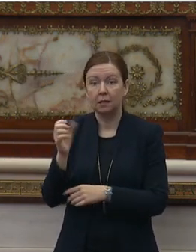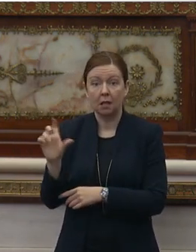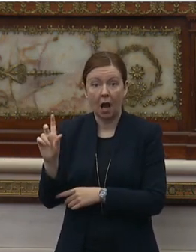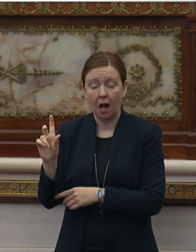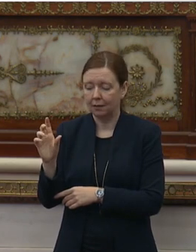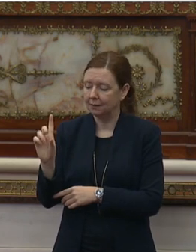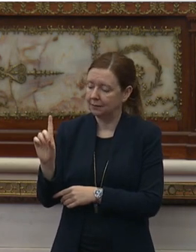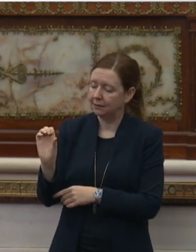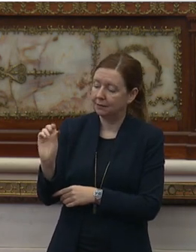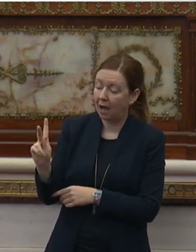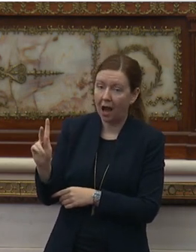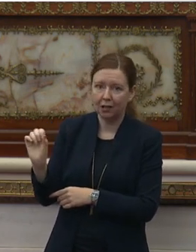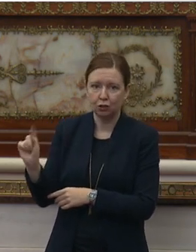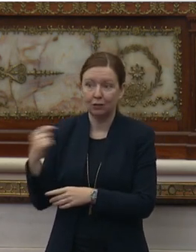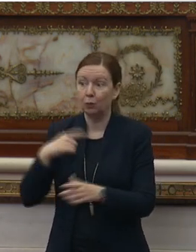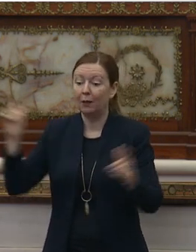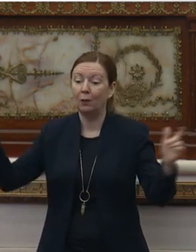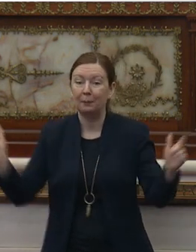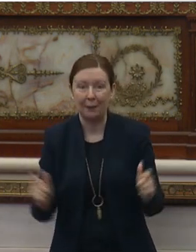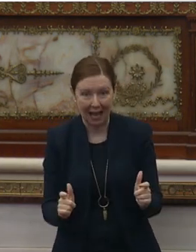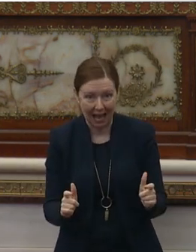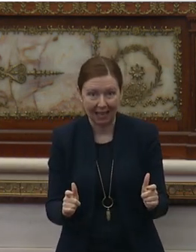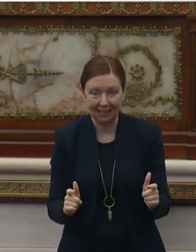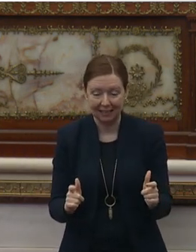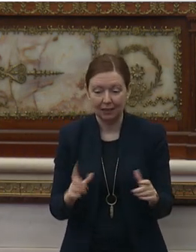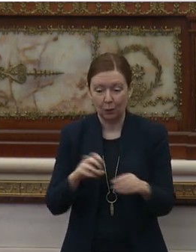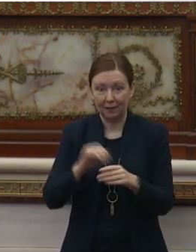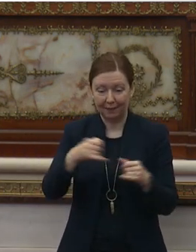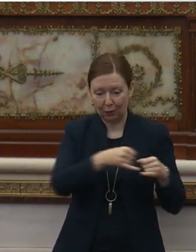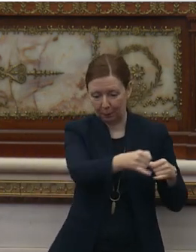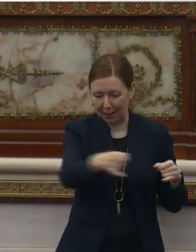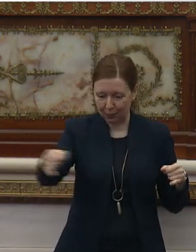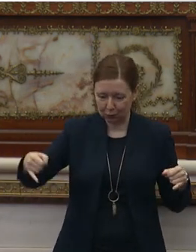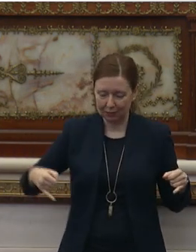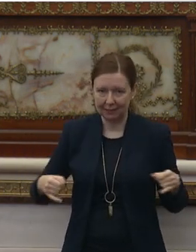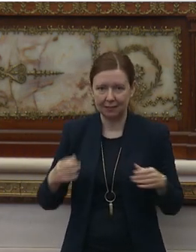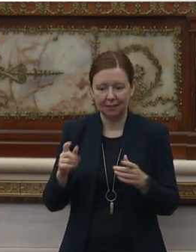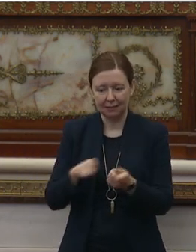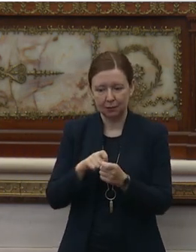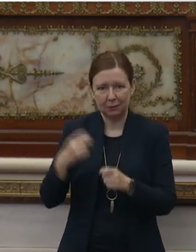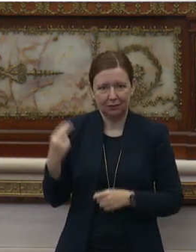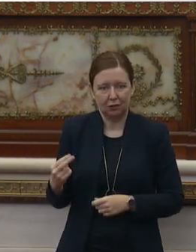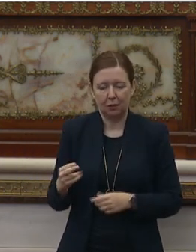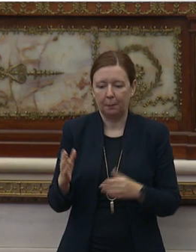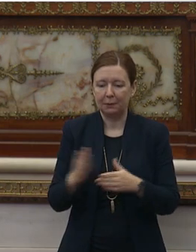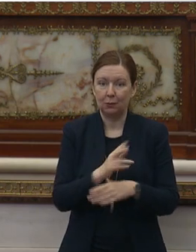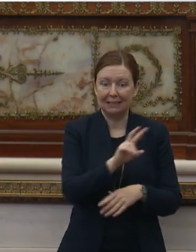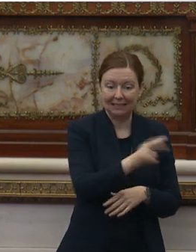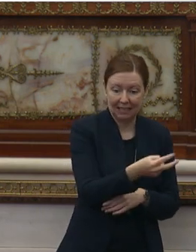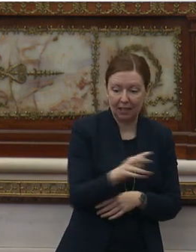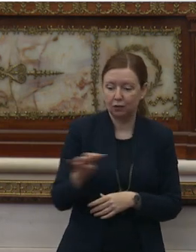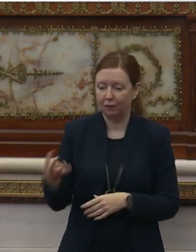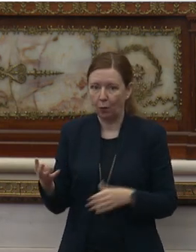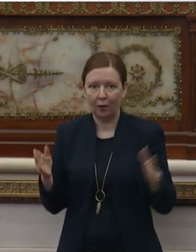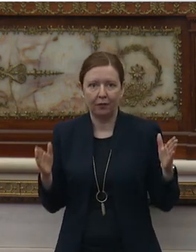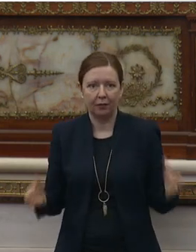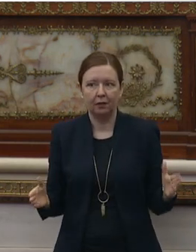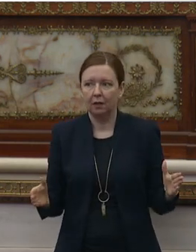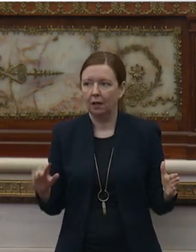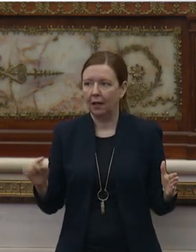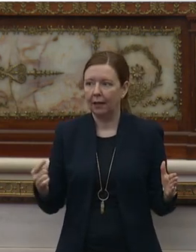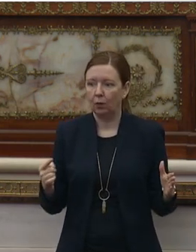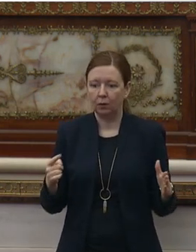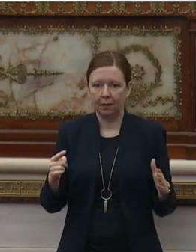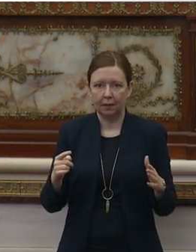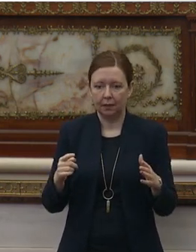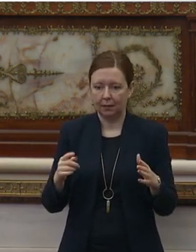We actually curtailed it back just to be within their boundaries, which are historic boundaries of 2nd to 4th Street. And we only made it one block. Instead of going south of